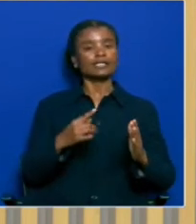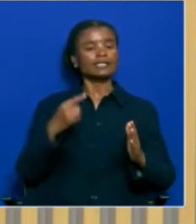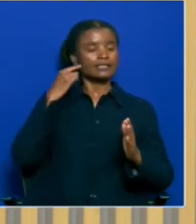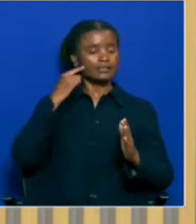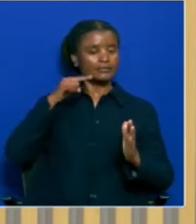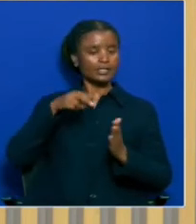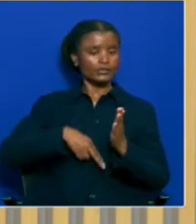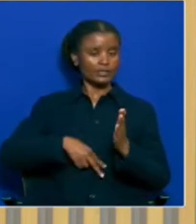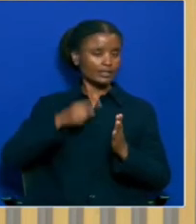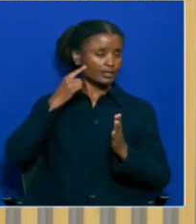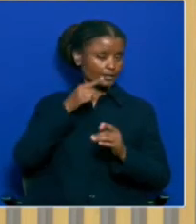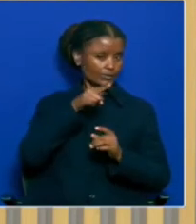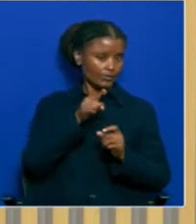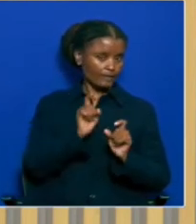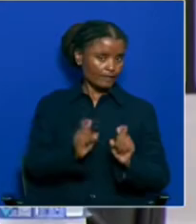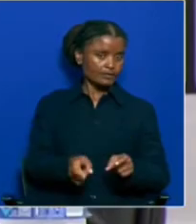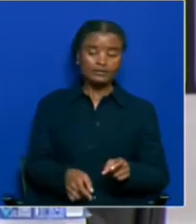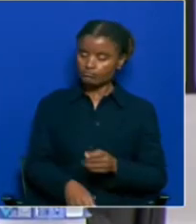and I read the list. You may read it. Please.